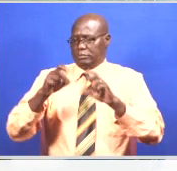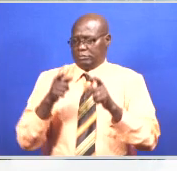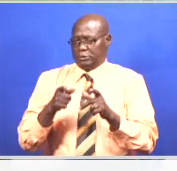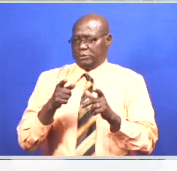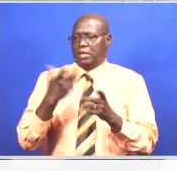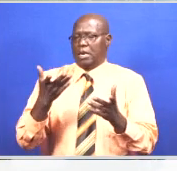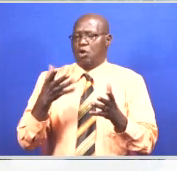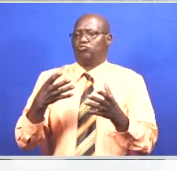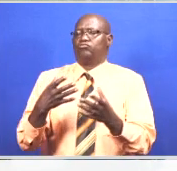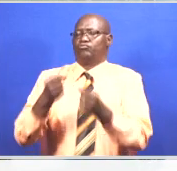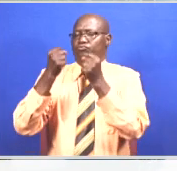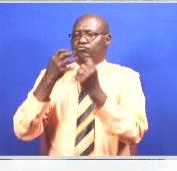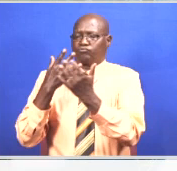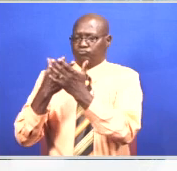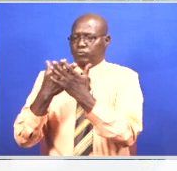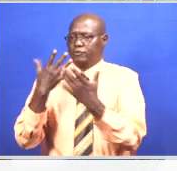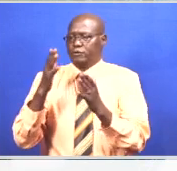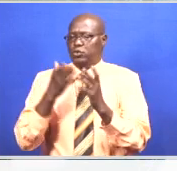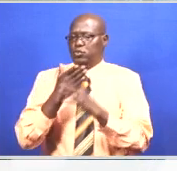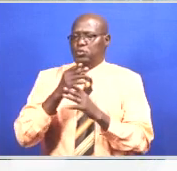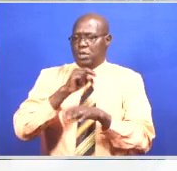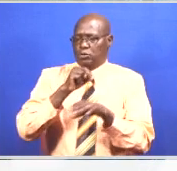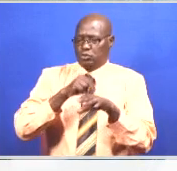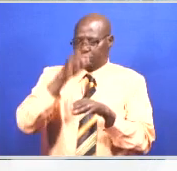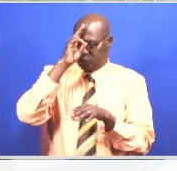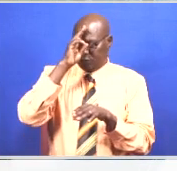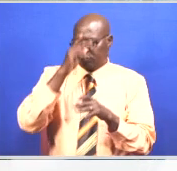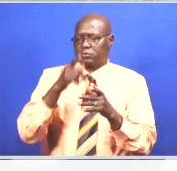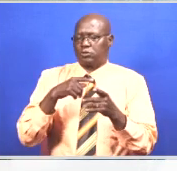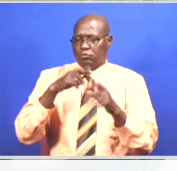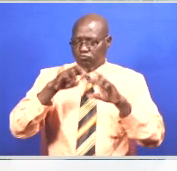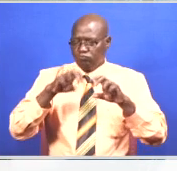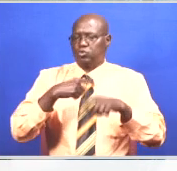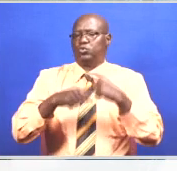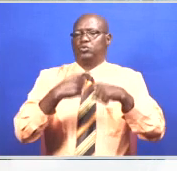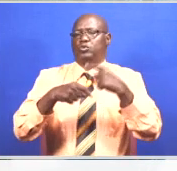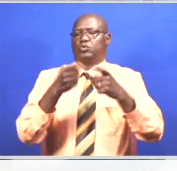has been detained by the National Police Service as investigations are ongoing.